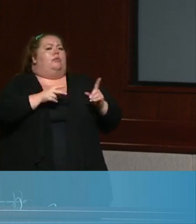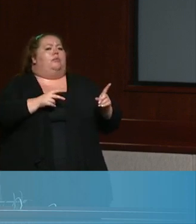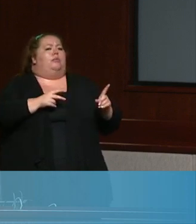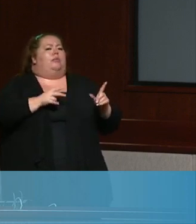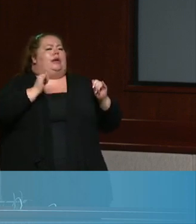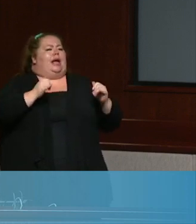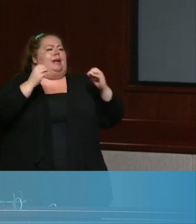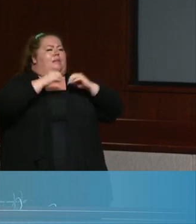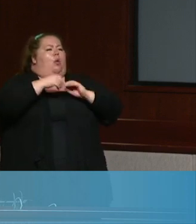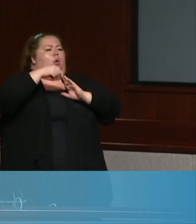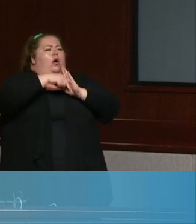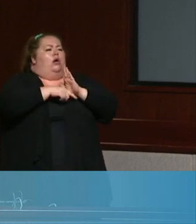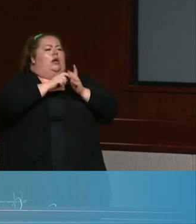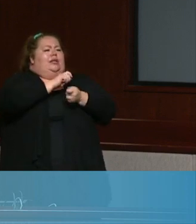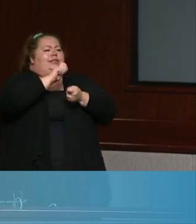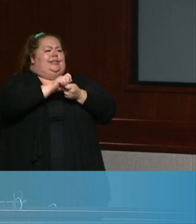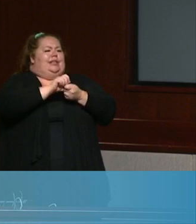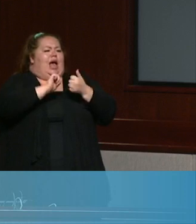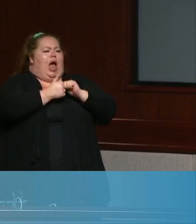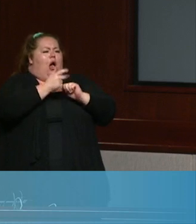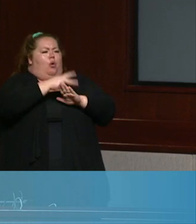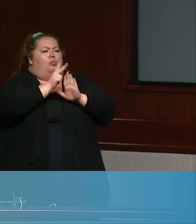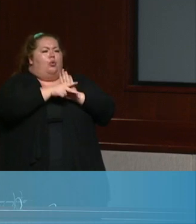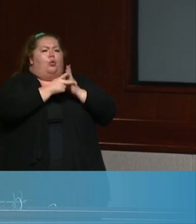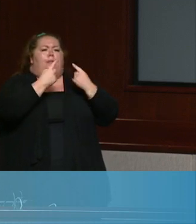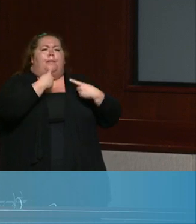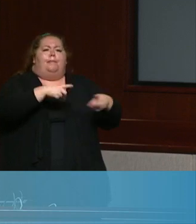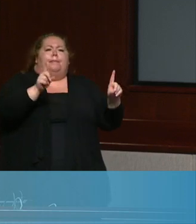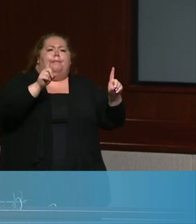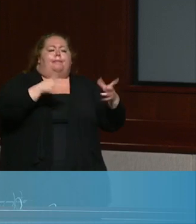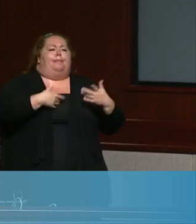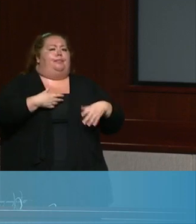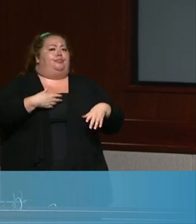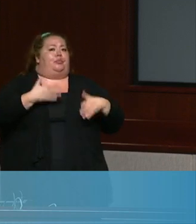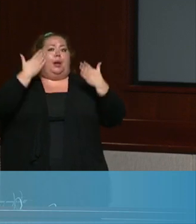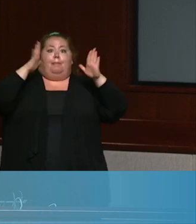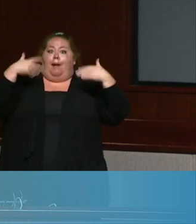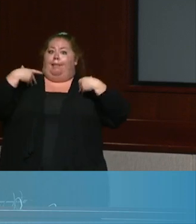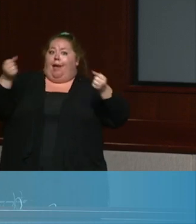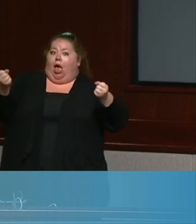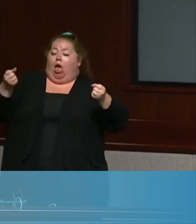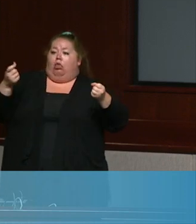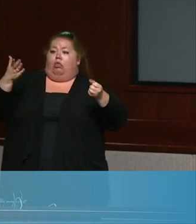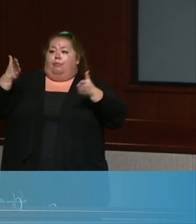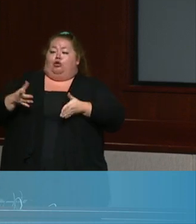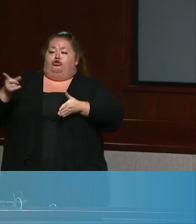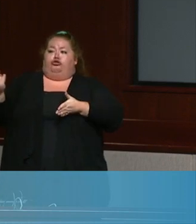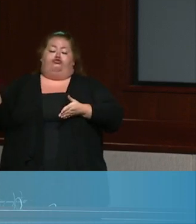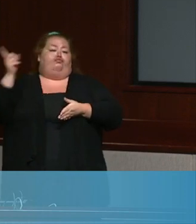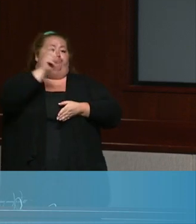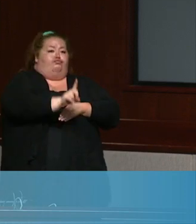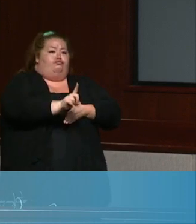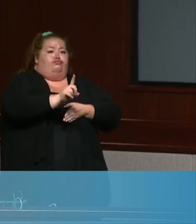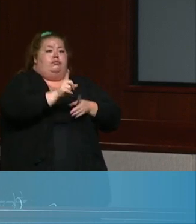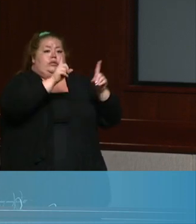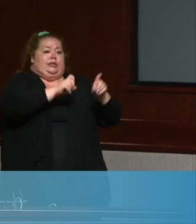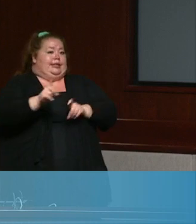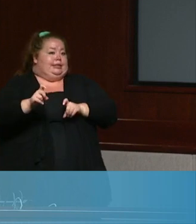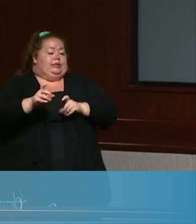more detail about how this program works. Is someone from public health going to the work site to do testing? Do farm workers sign